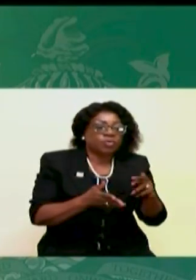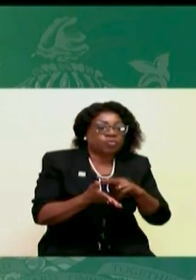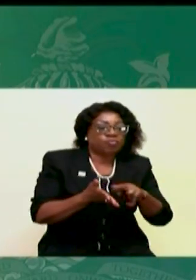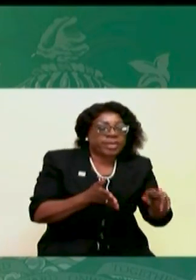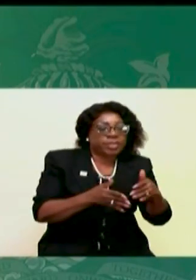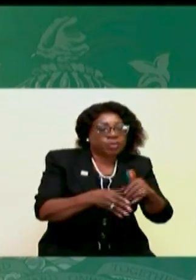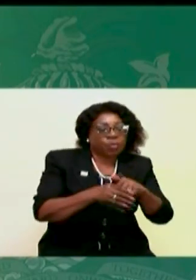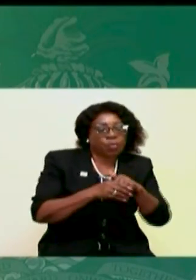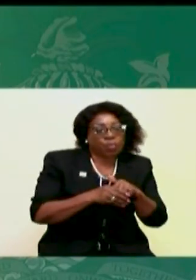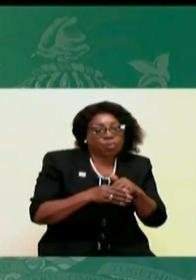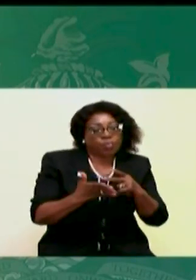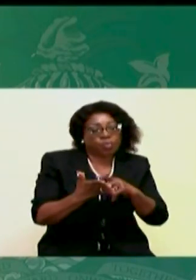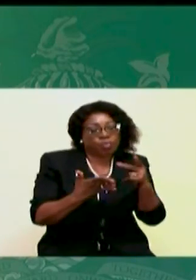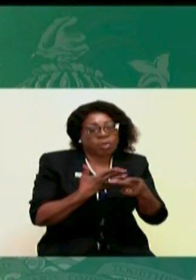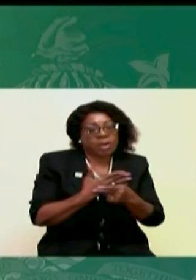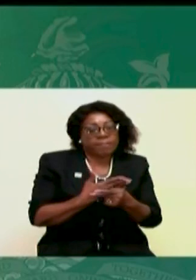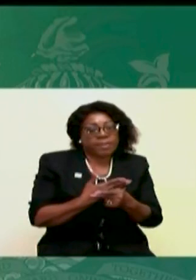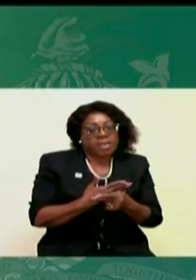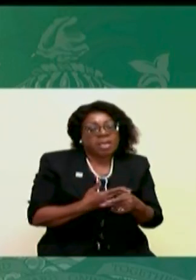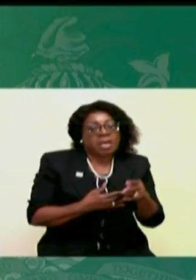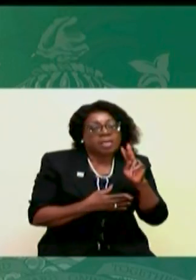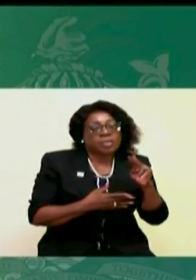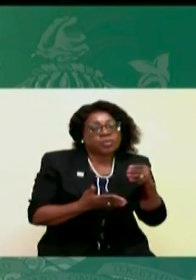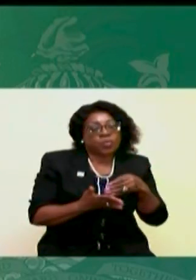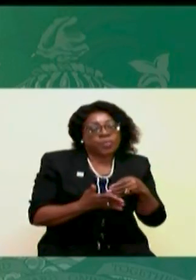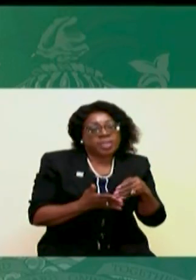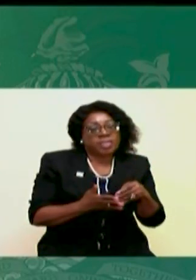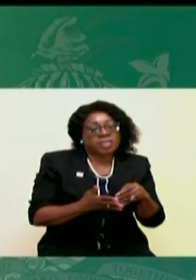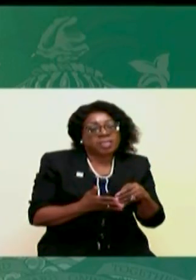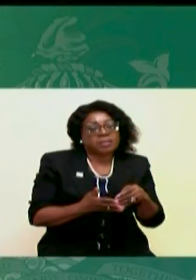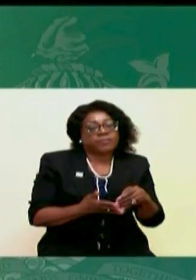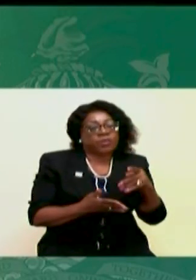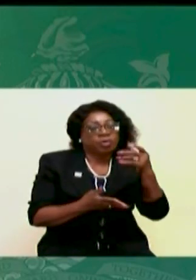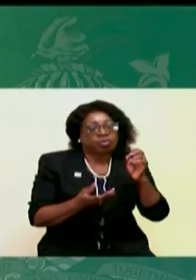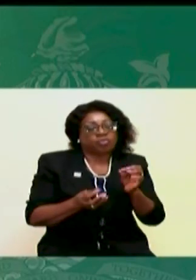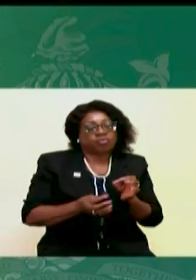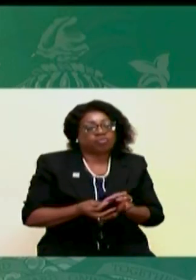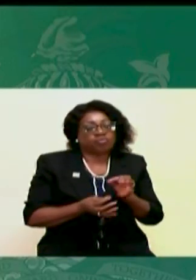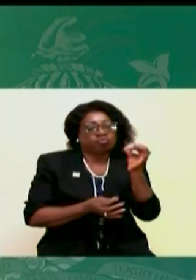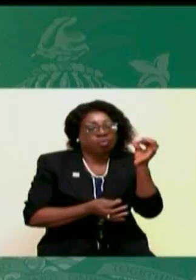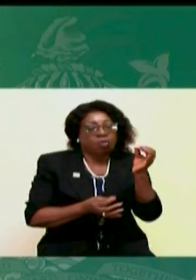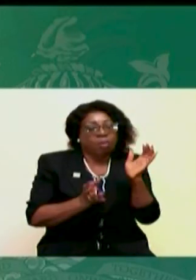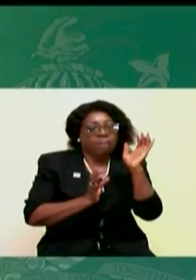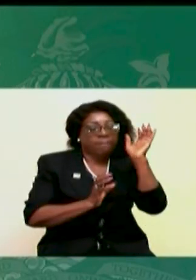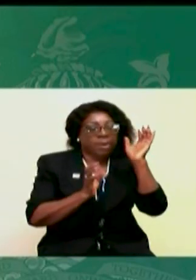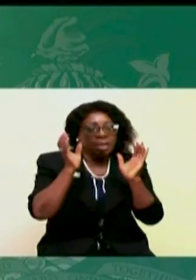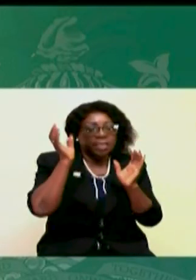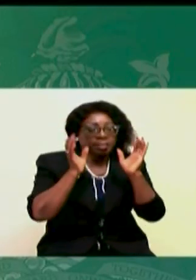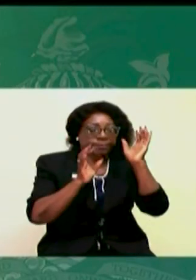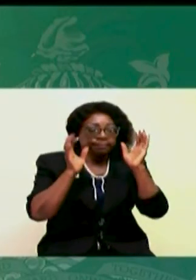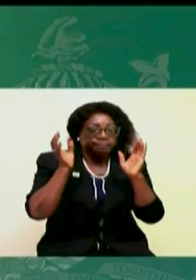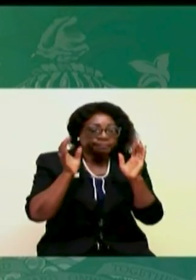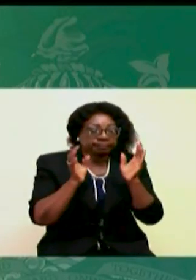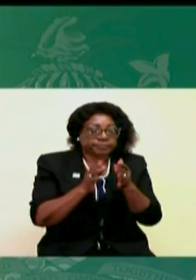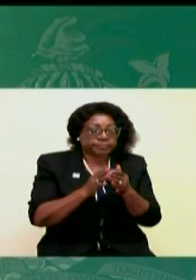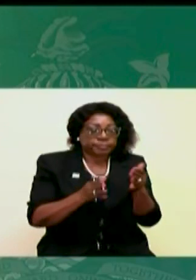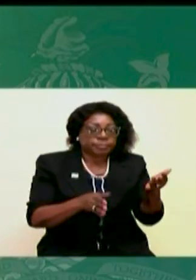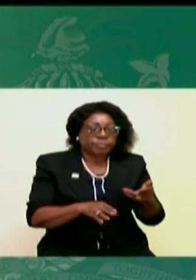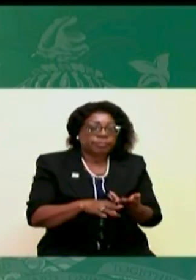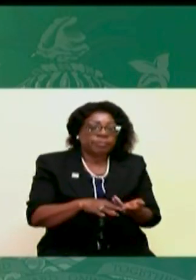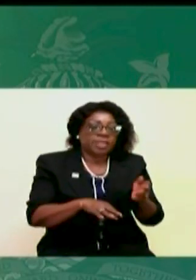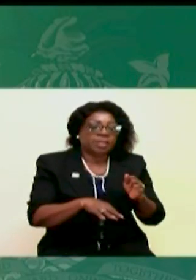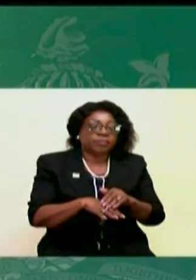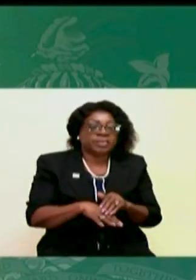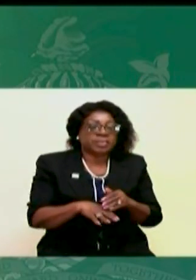initiative, and $2 million is reserved for the Straw Market Authority. Madam Speaker, increases in the budget